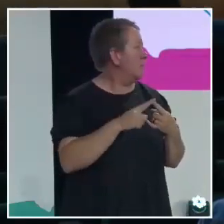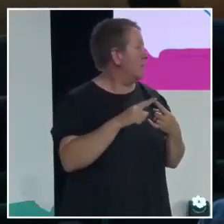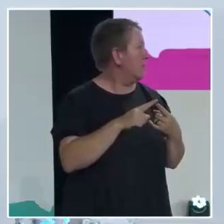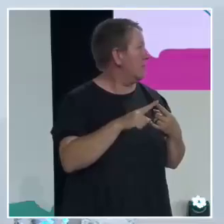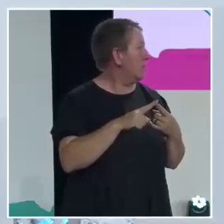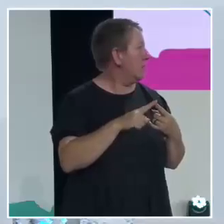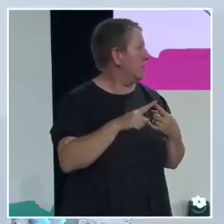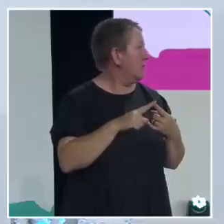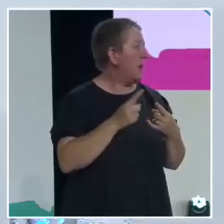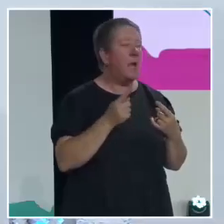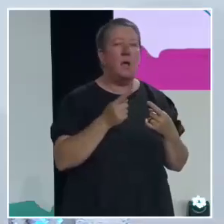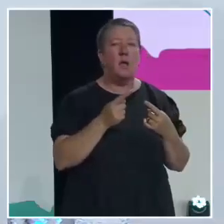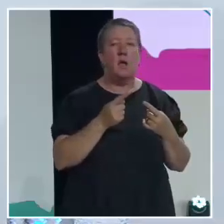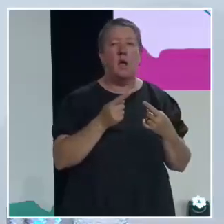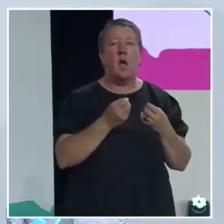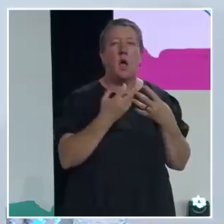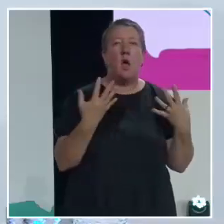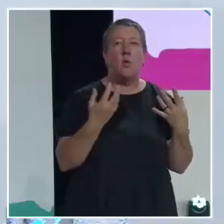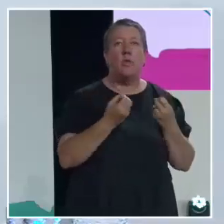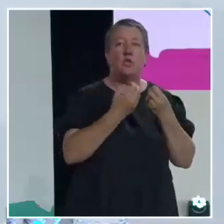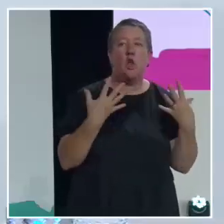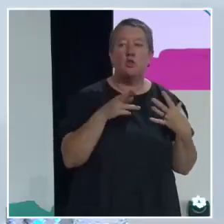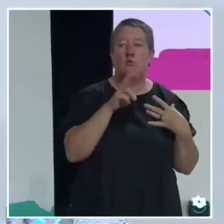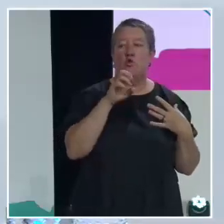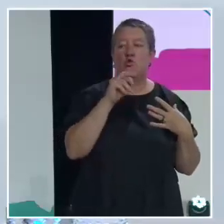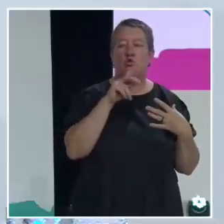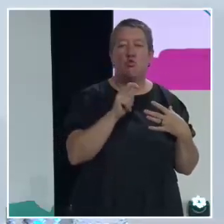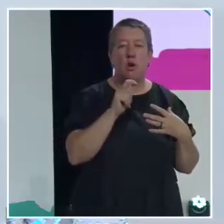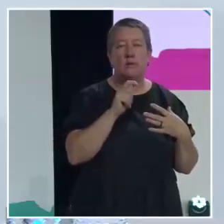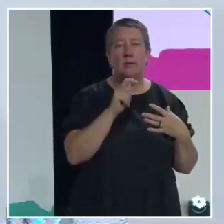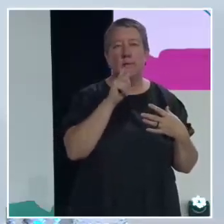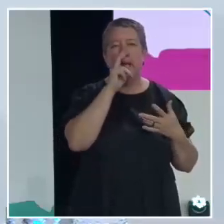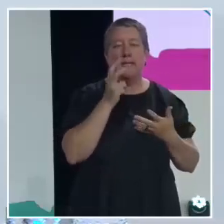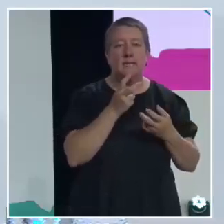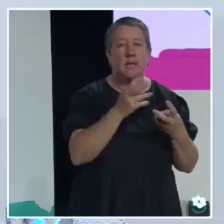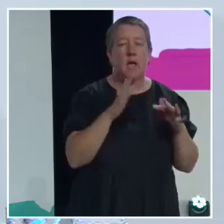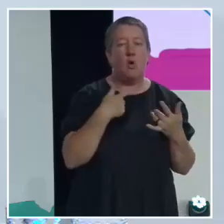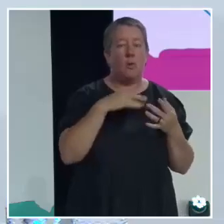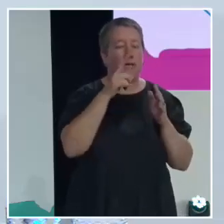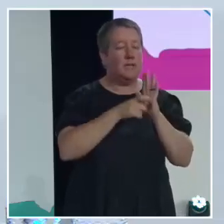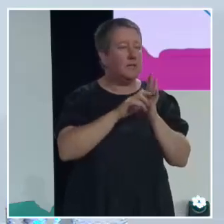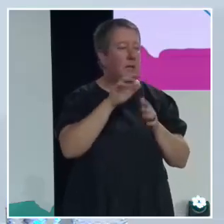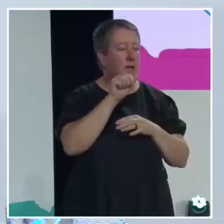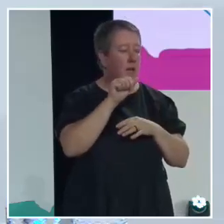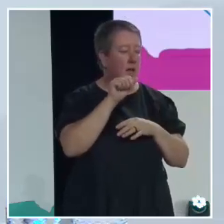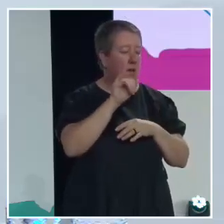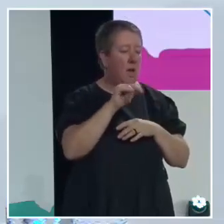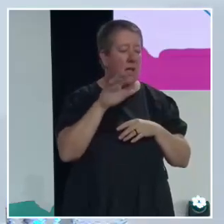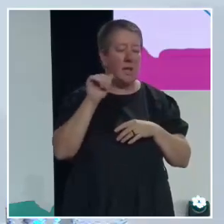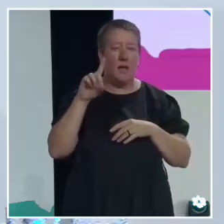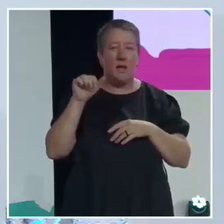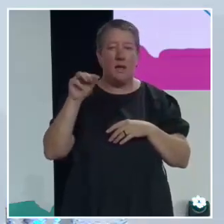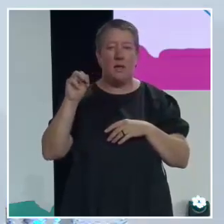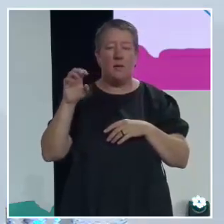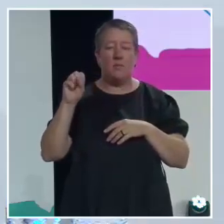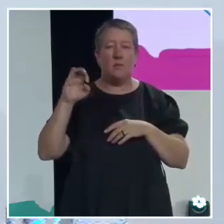and how there's lots of rent seeking actually going on right now in how we're designing AI. And by the way, don't forget that Adam Smith, when he talked about the free